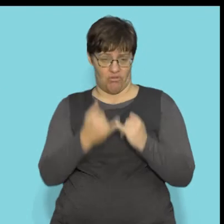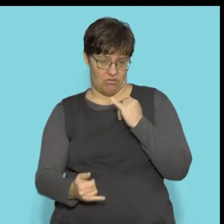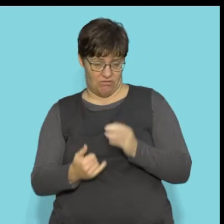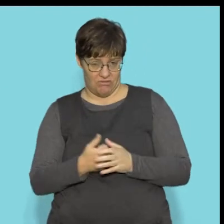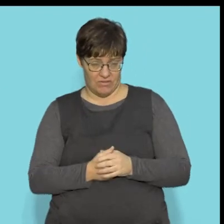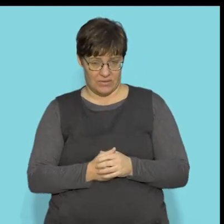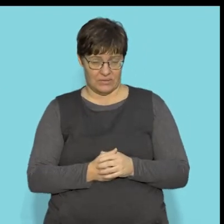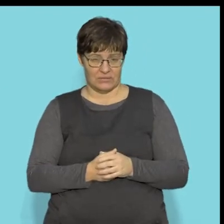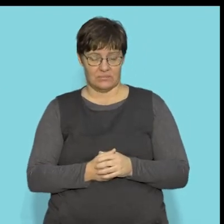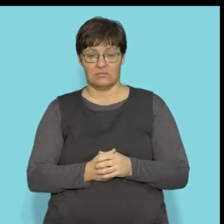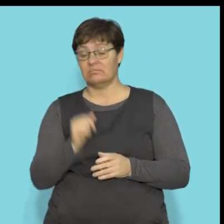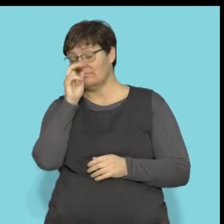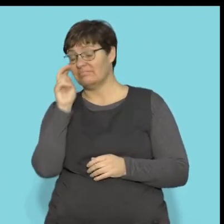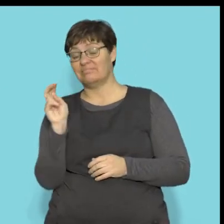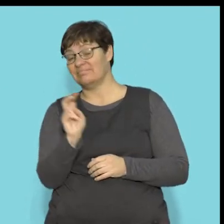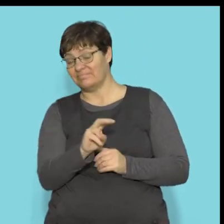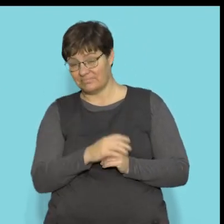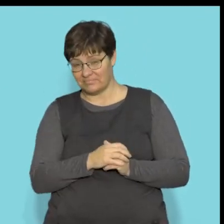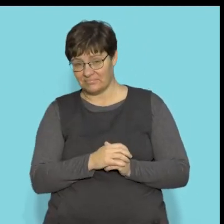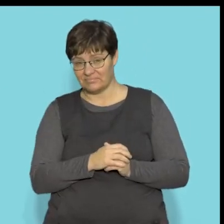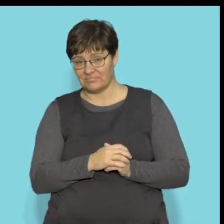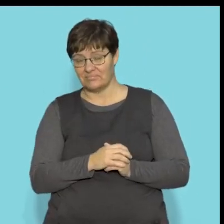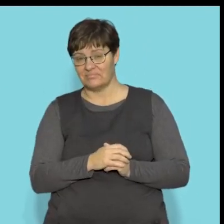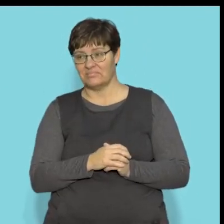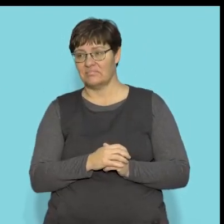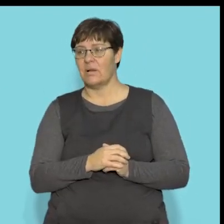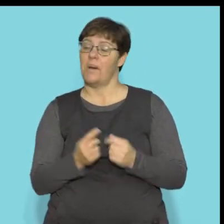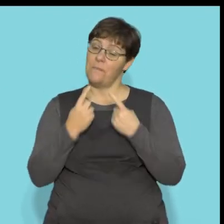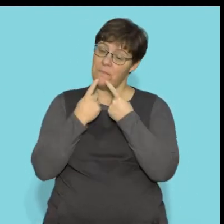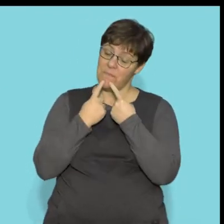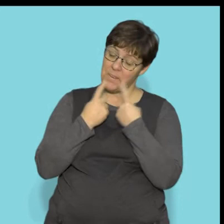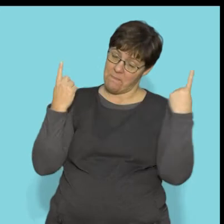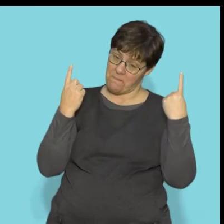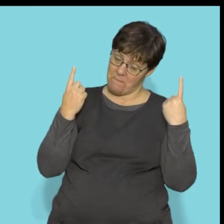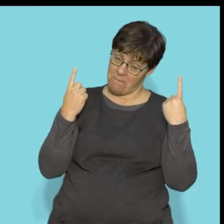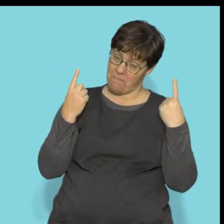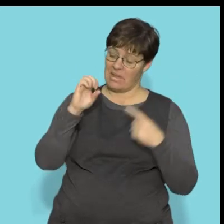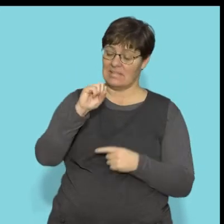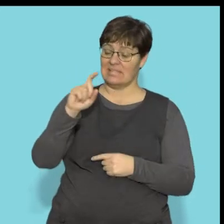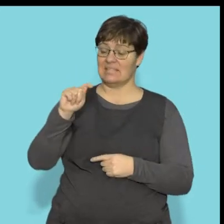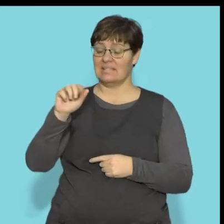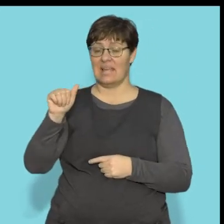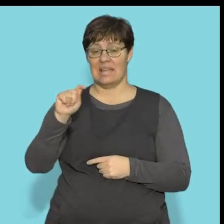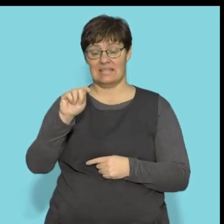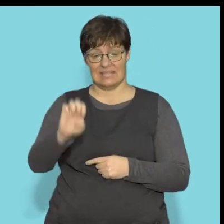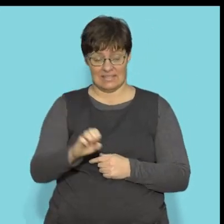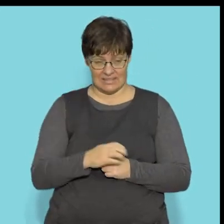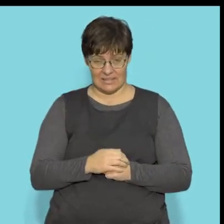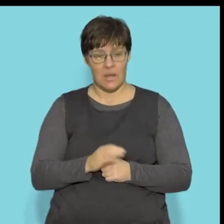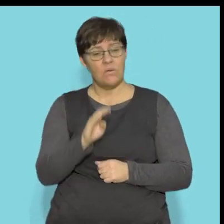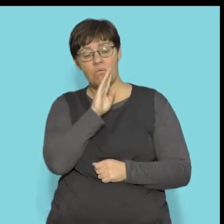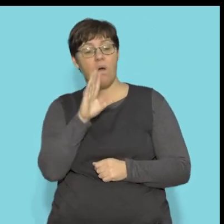not. Notice when we talk about stating a hypothesis, it is